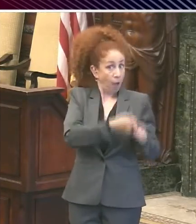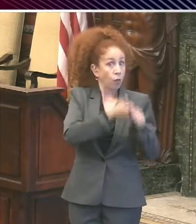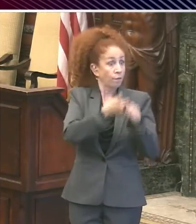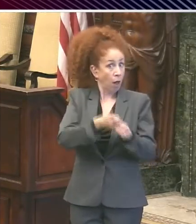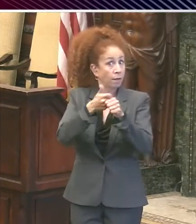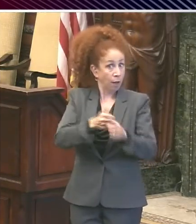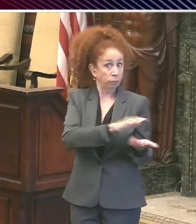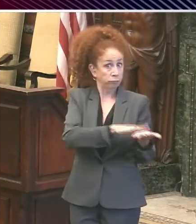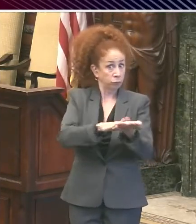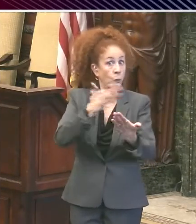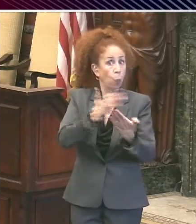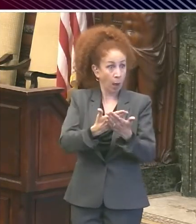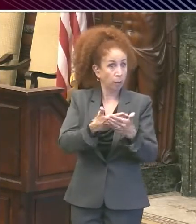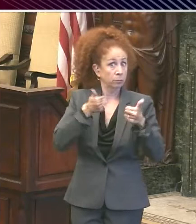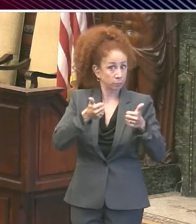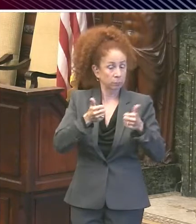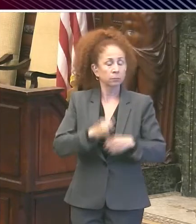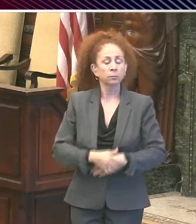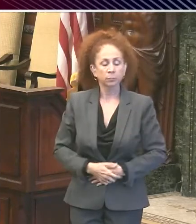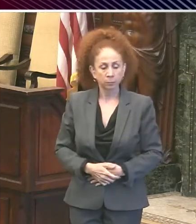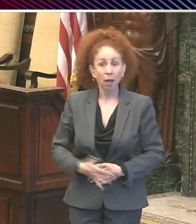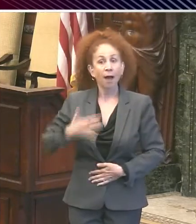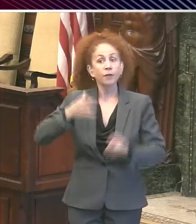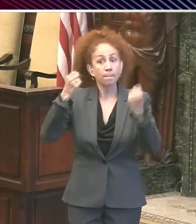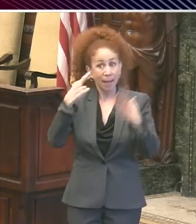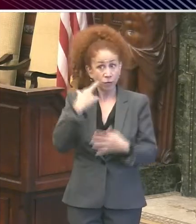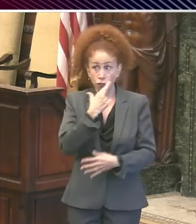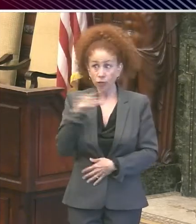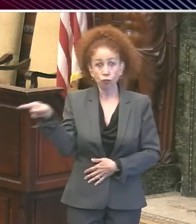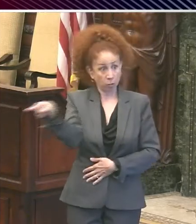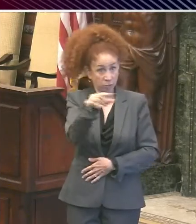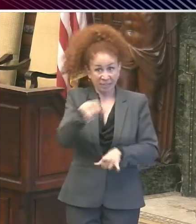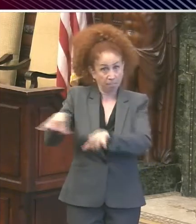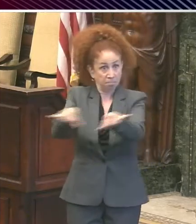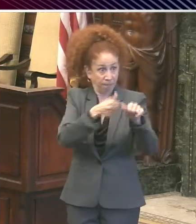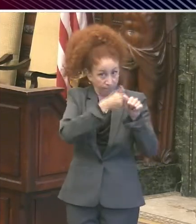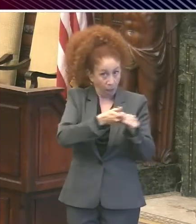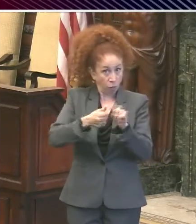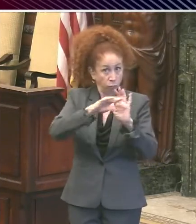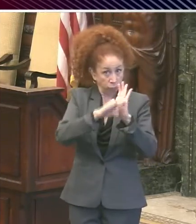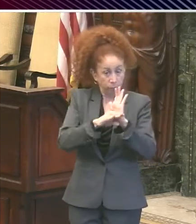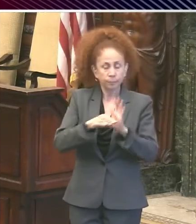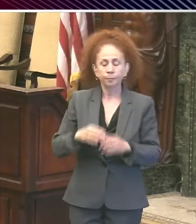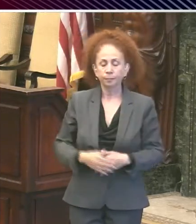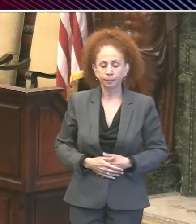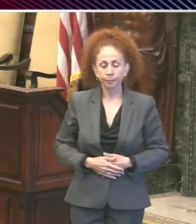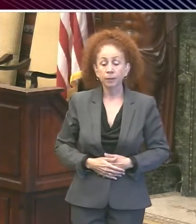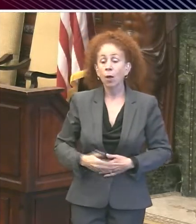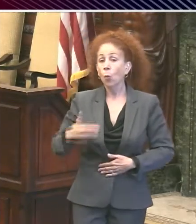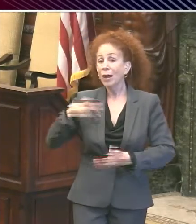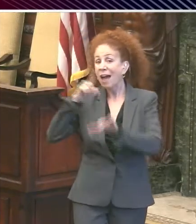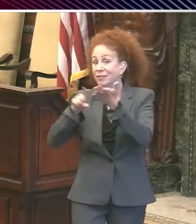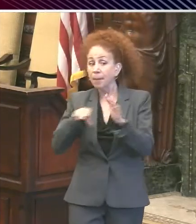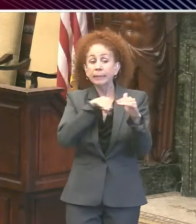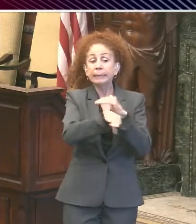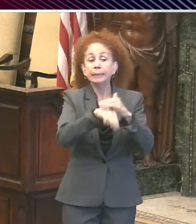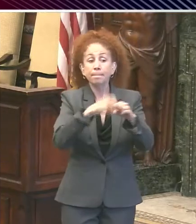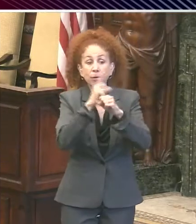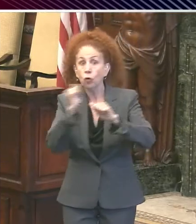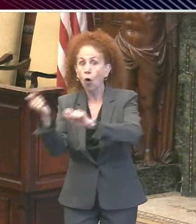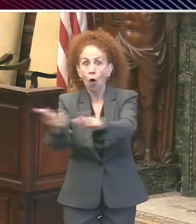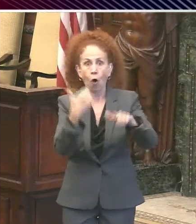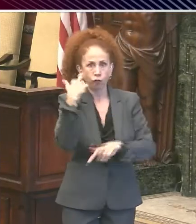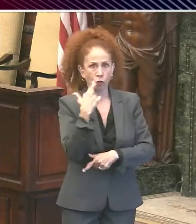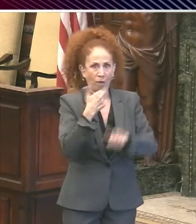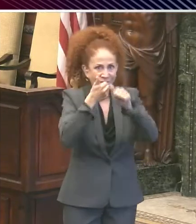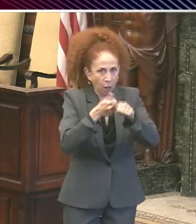very well, and that's great to see. I think many restaurants are doing that. We are inspectors to try to make sure that every restaurant is doing